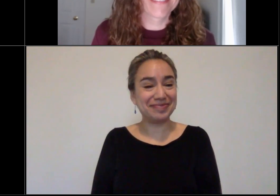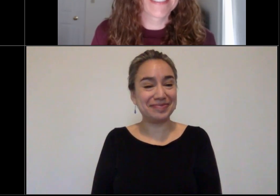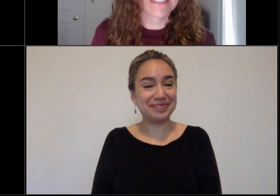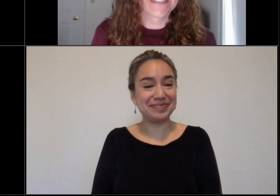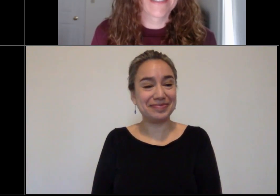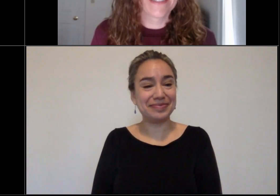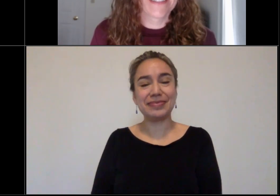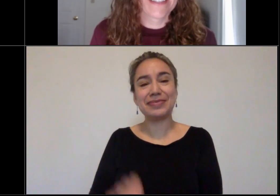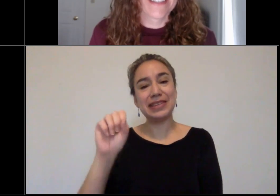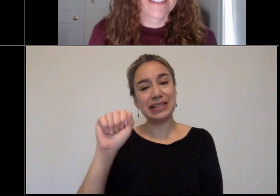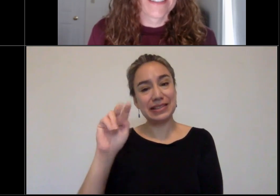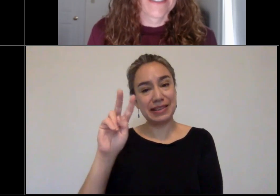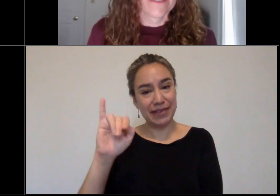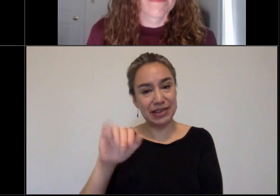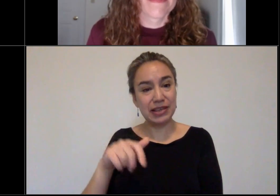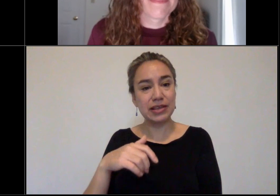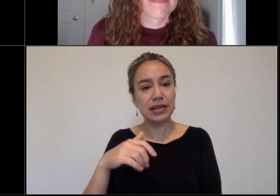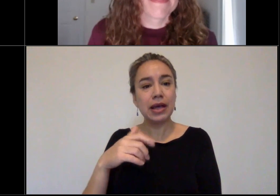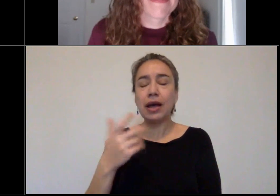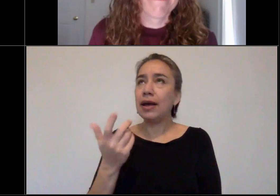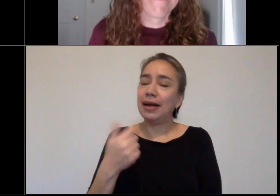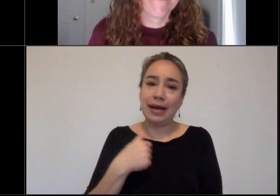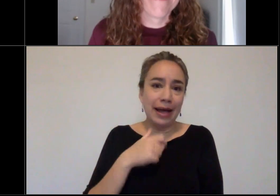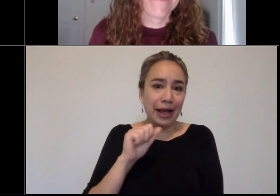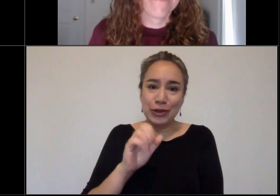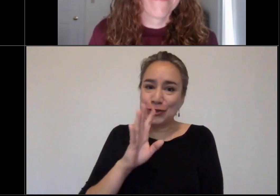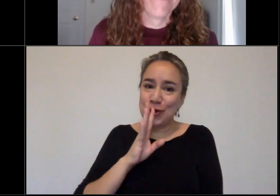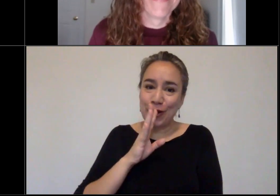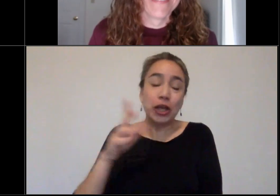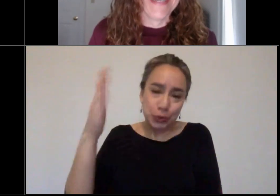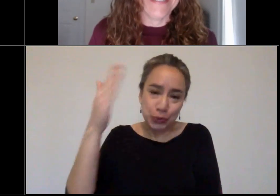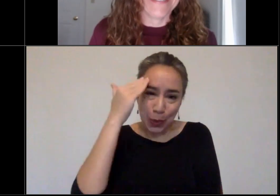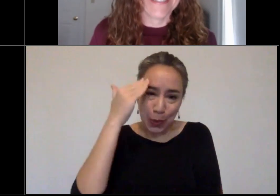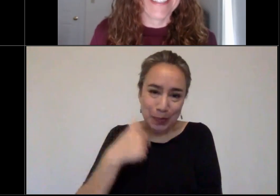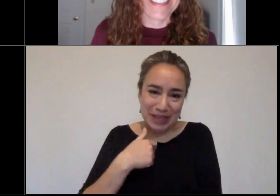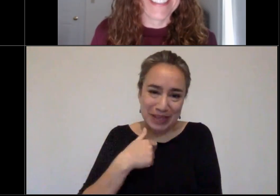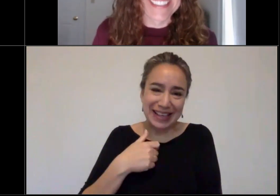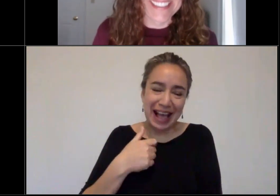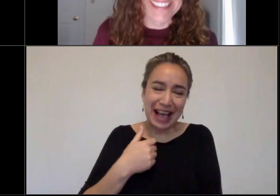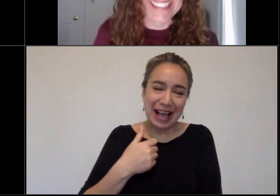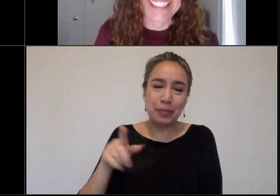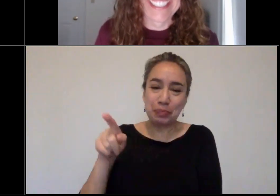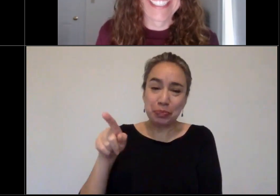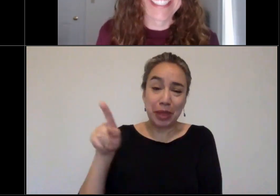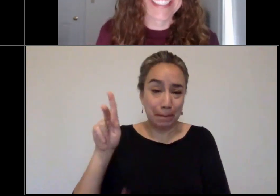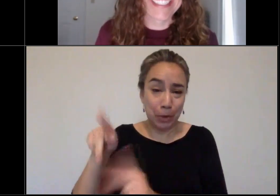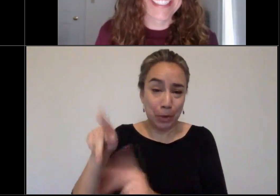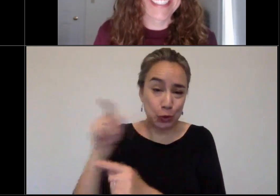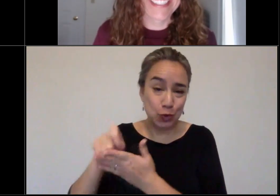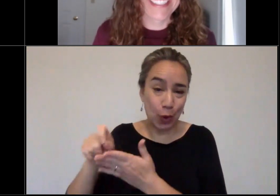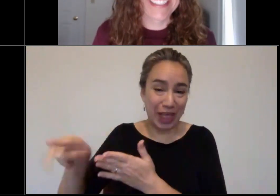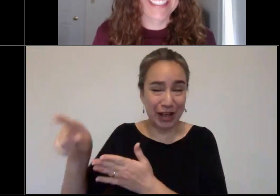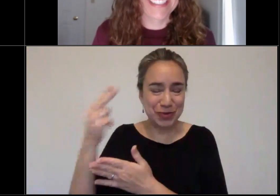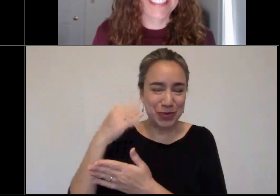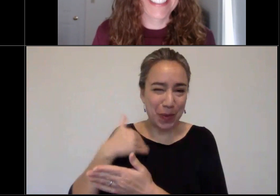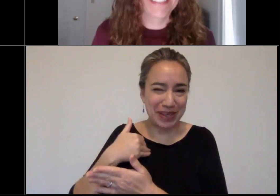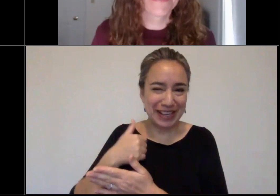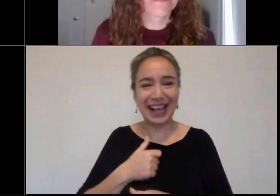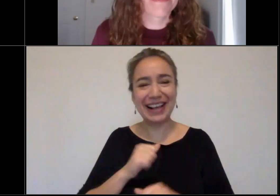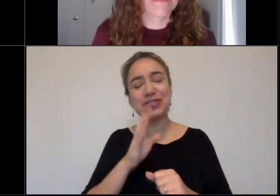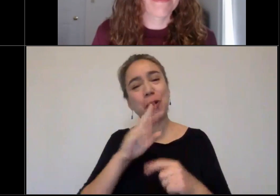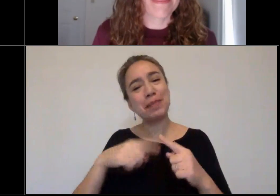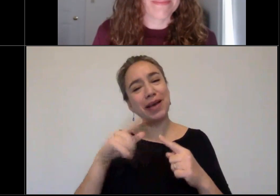So this is I could probably talk about, you email me, person who wrote that. I'd be happy to meet with you and talk about that. This